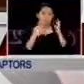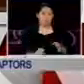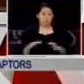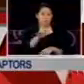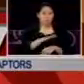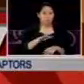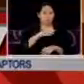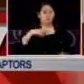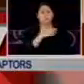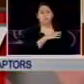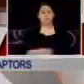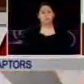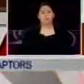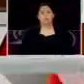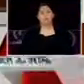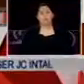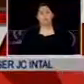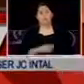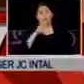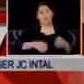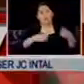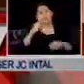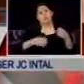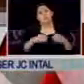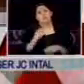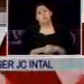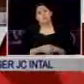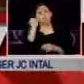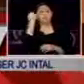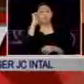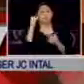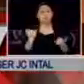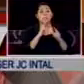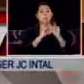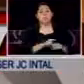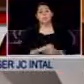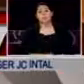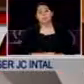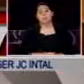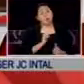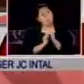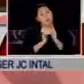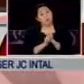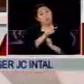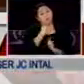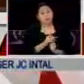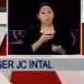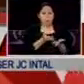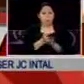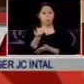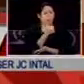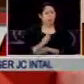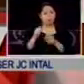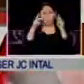Mr. Defense Counsel, it is the right of any person,